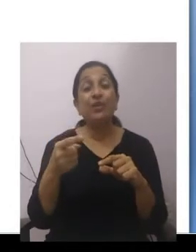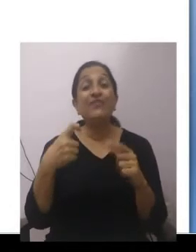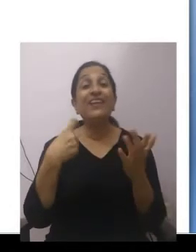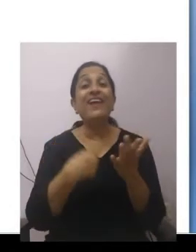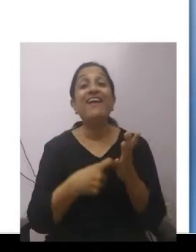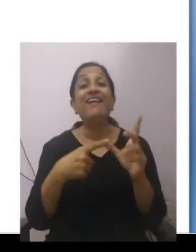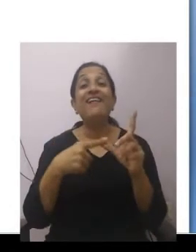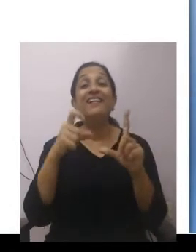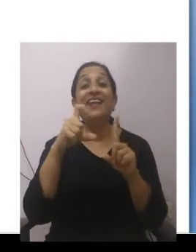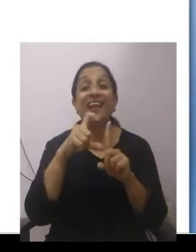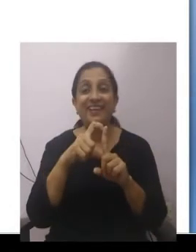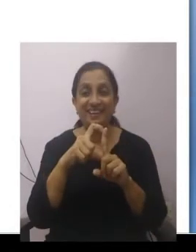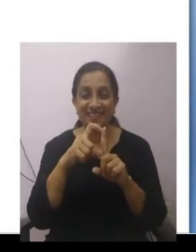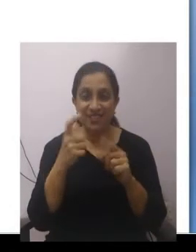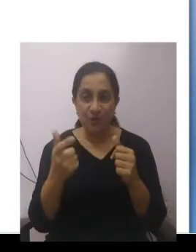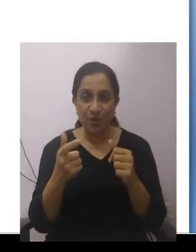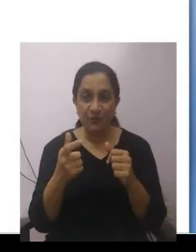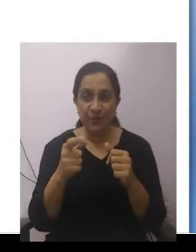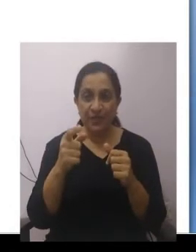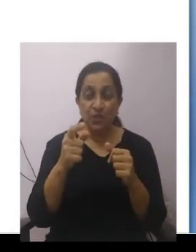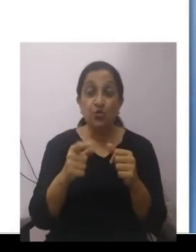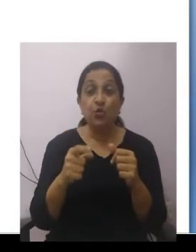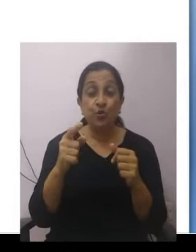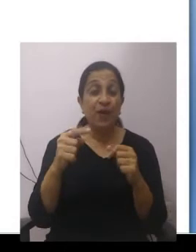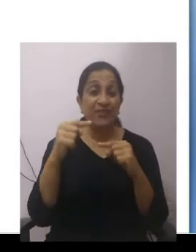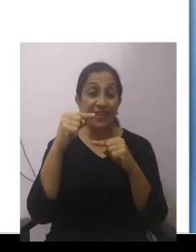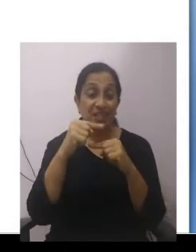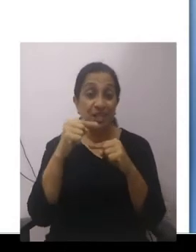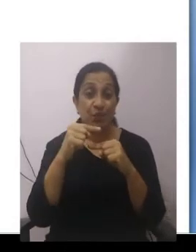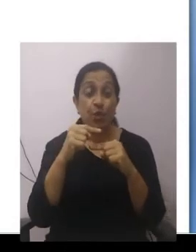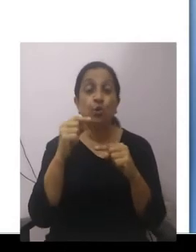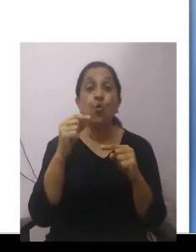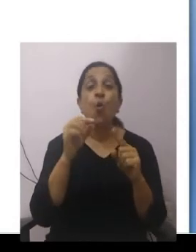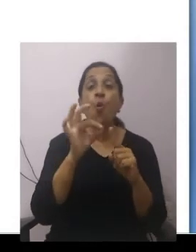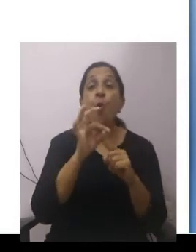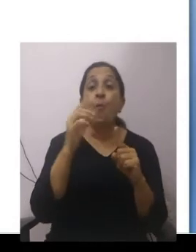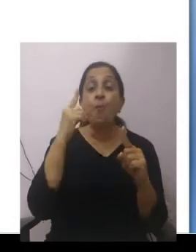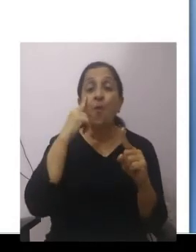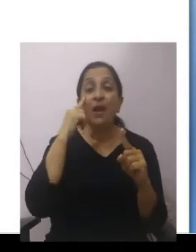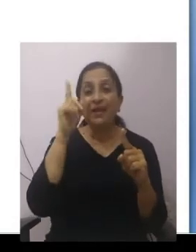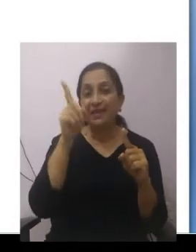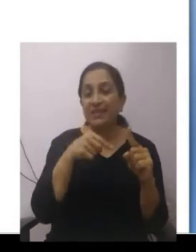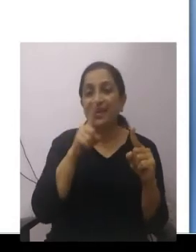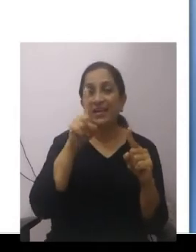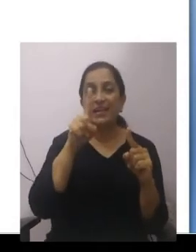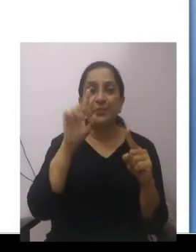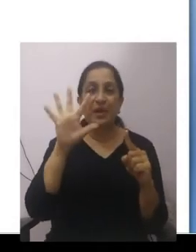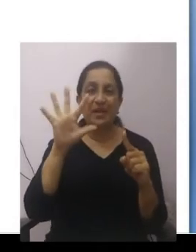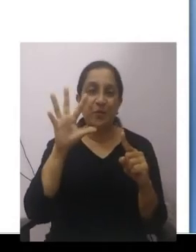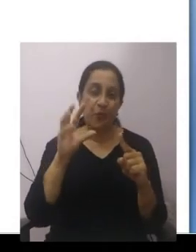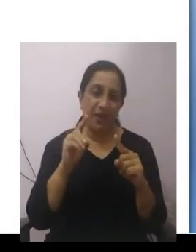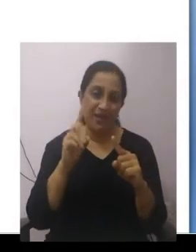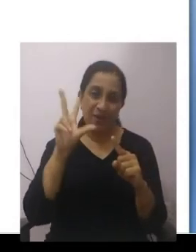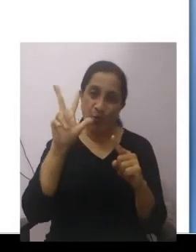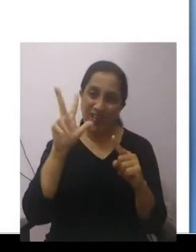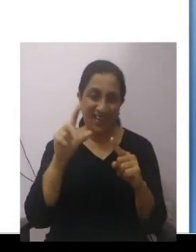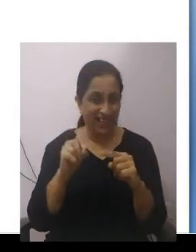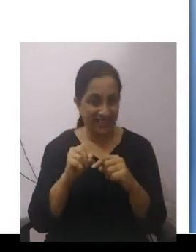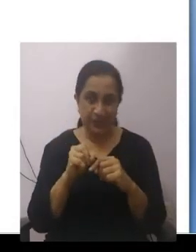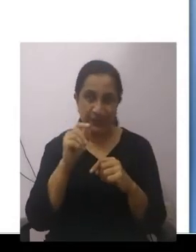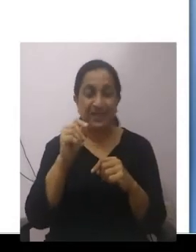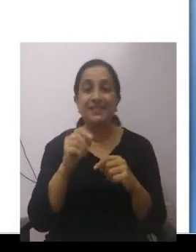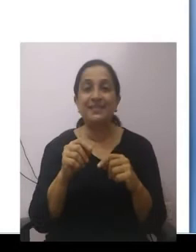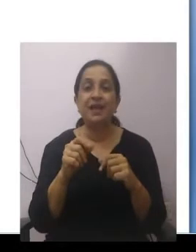you have to divide by 180 here, because for every 180 it will be pi. So 450 divided